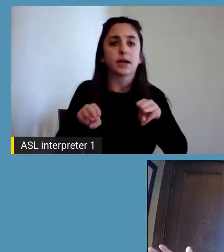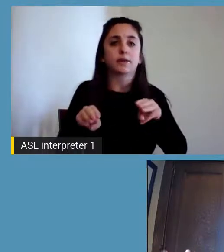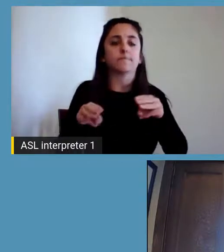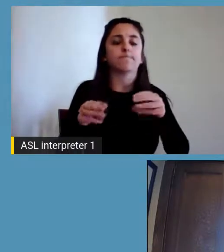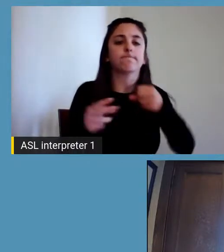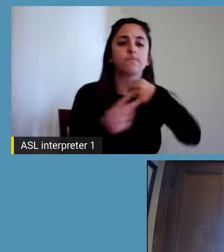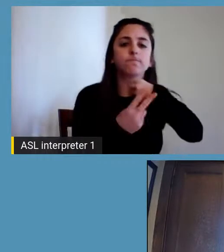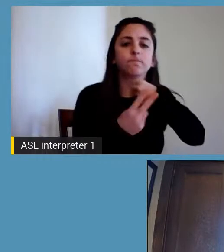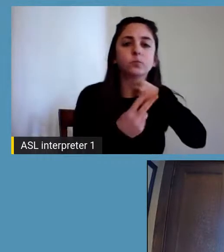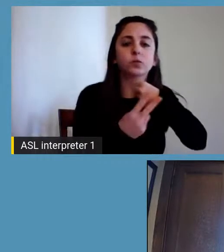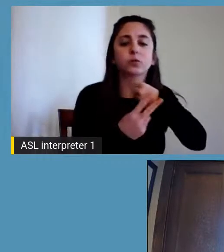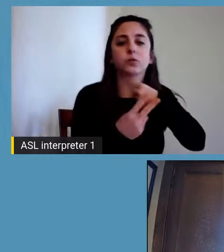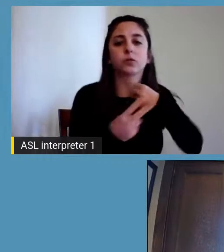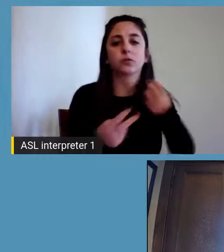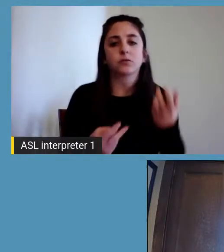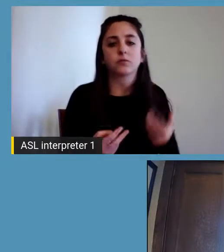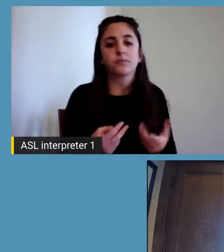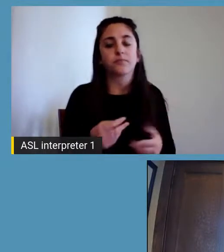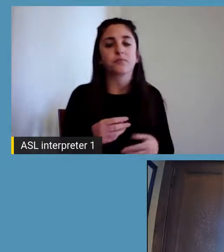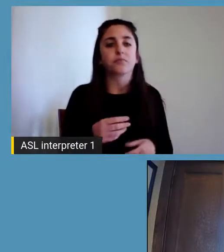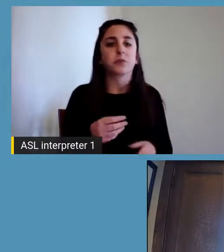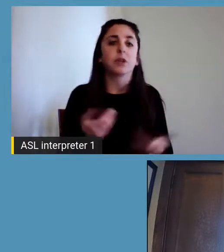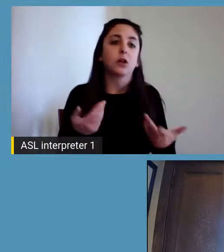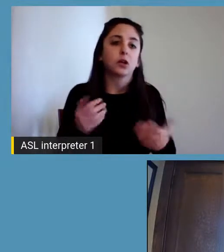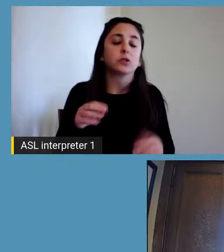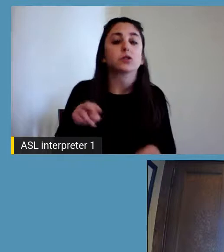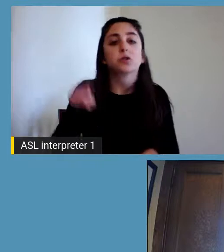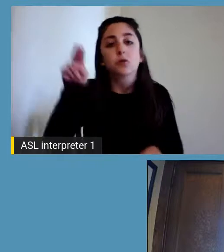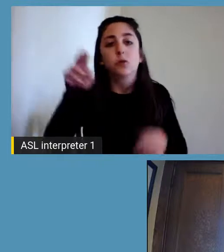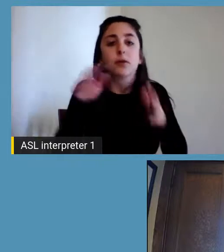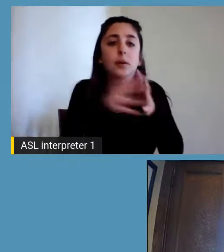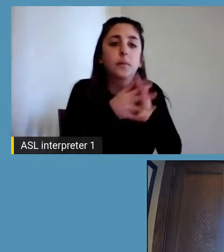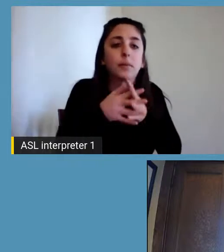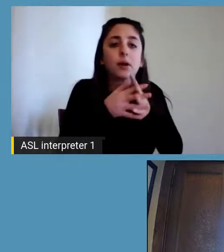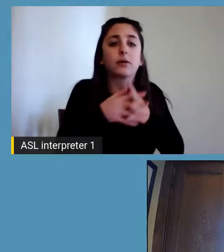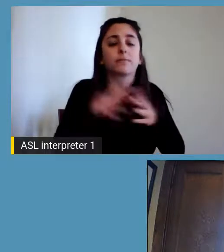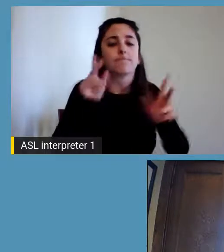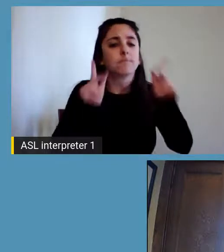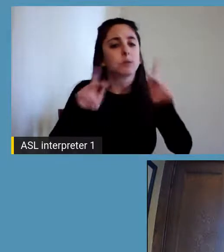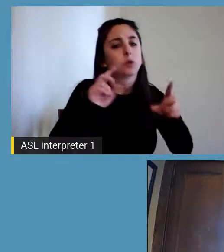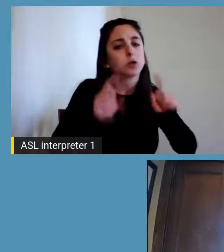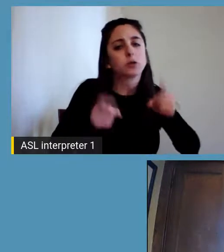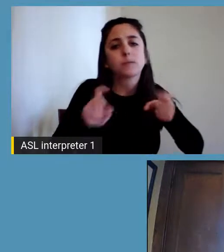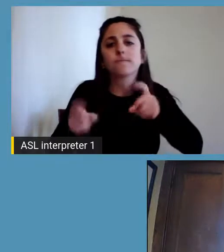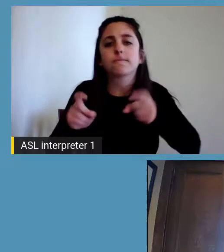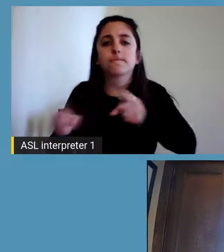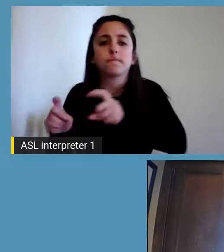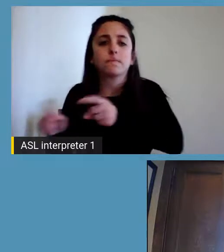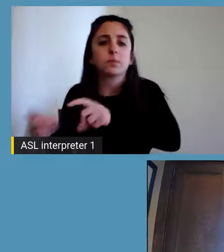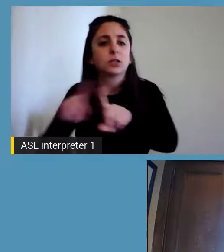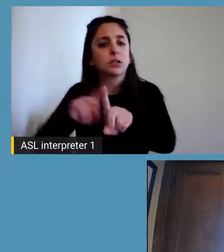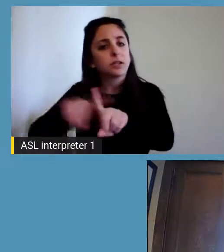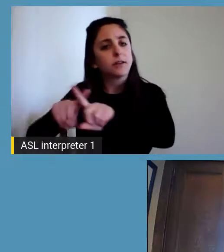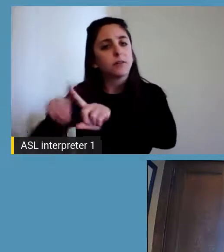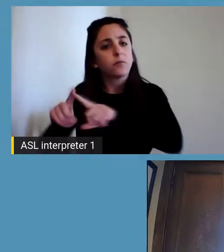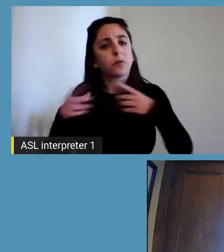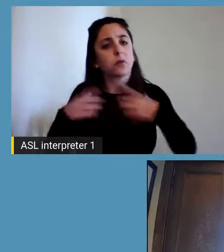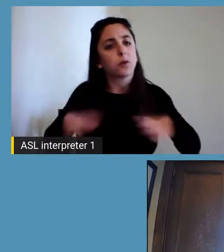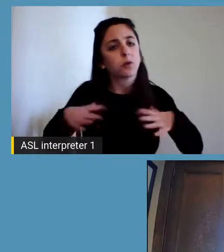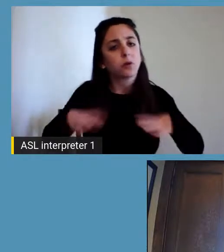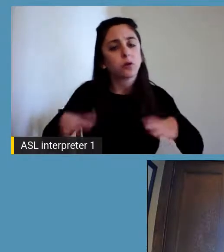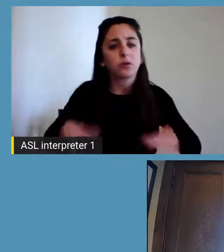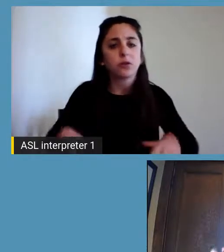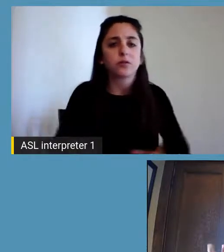society, say across North America, where they've had donated all sorts of clothing from different folks in the community. And like